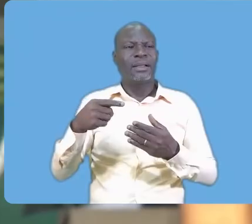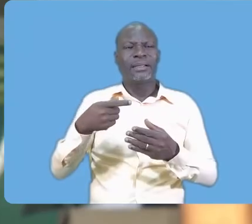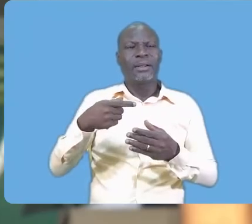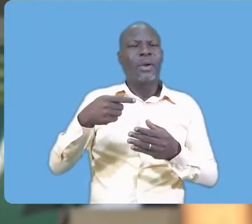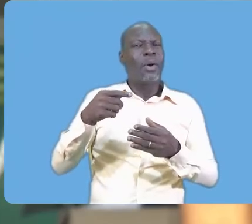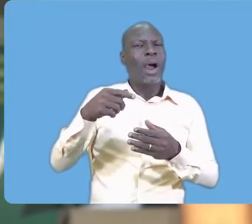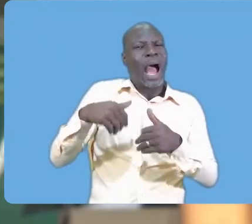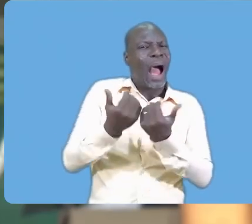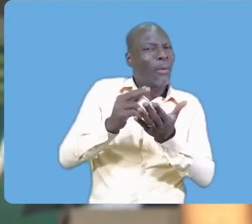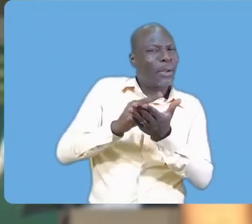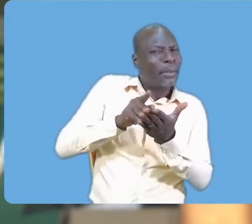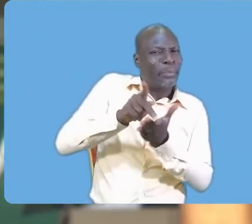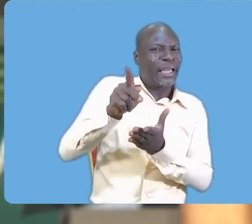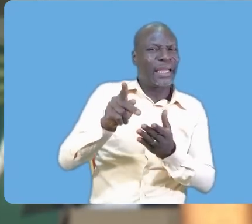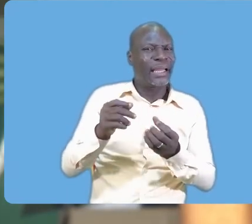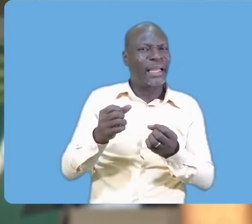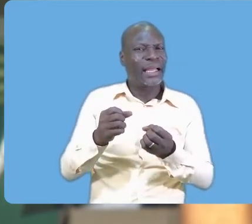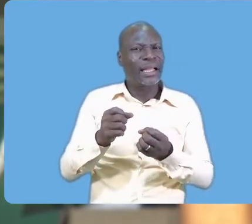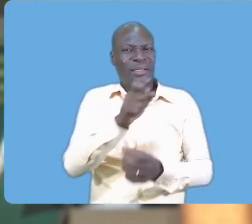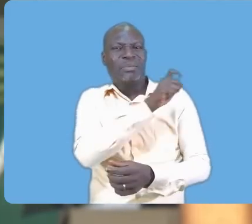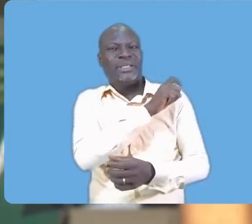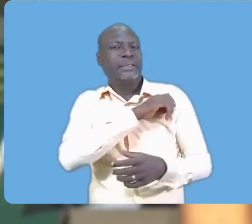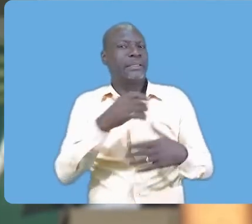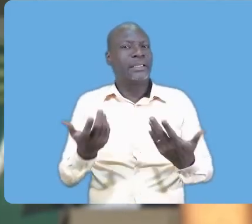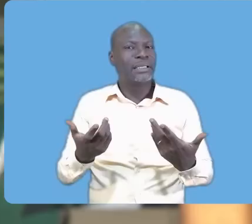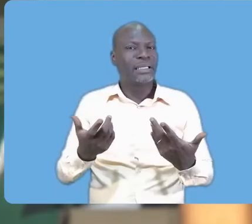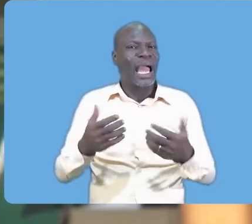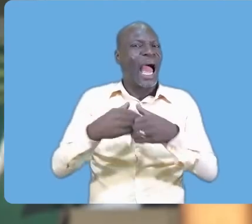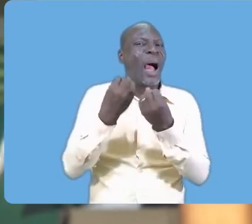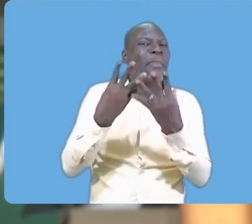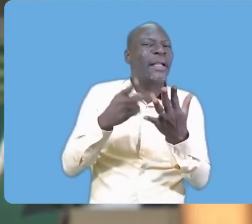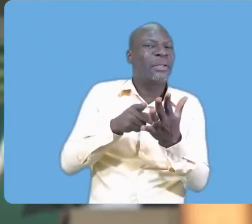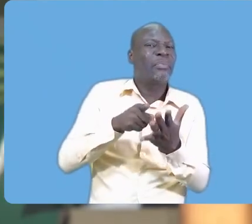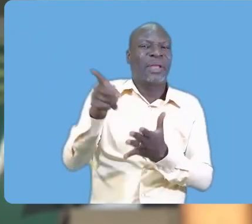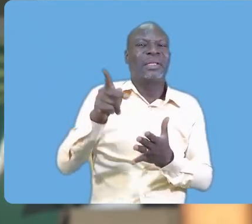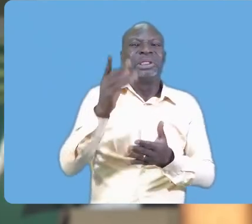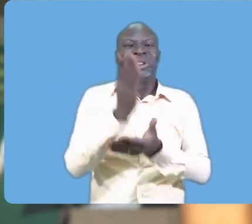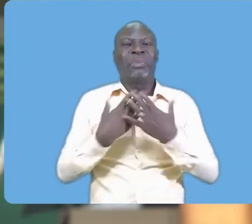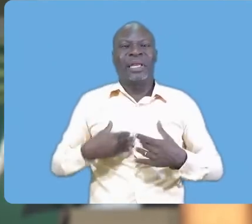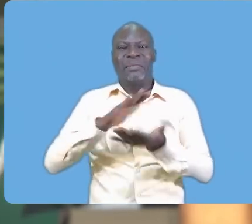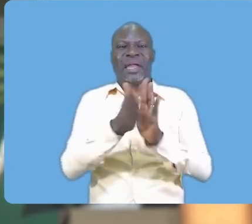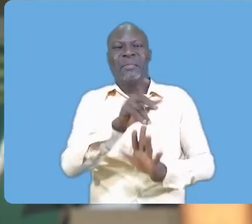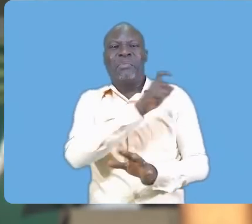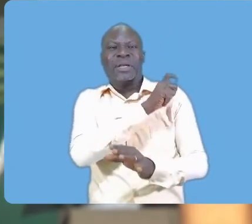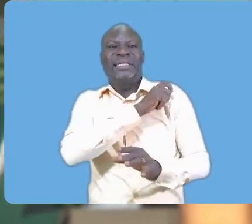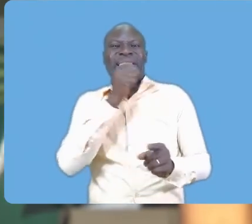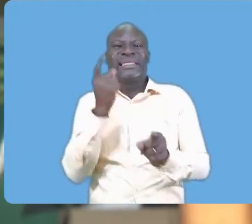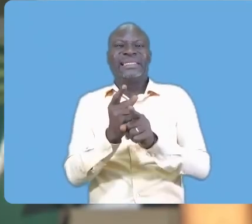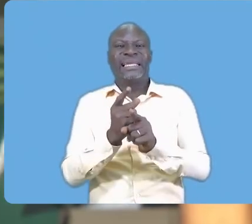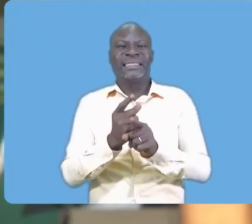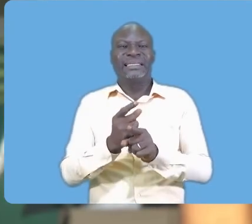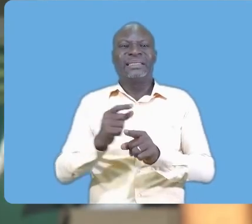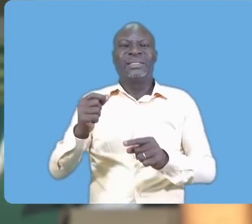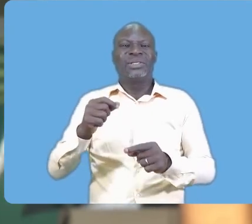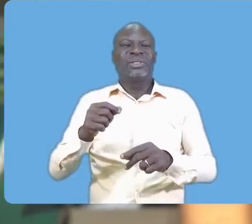na edutua immigration for ka sika he na edutua police for ka obi be ye police ni constable enura